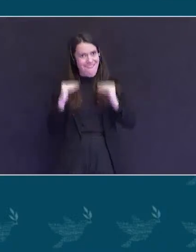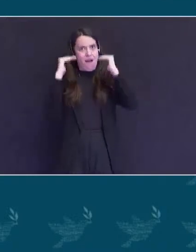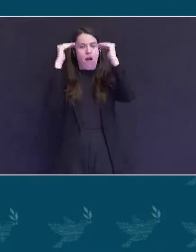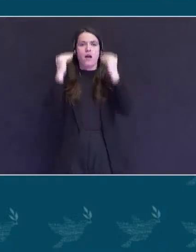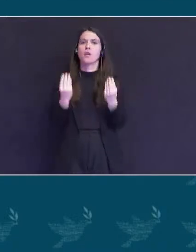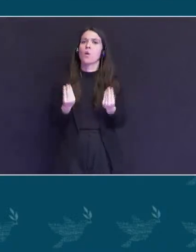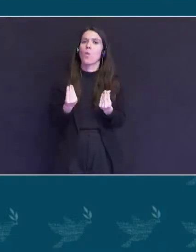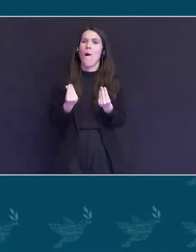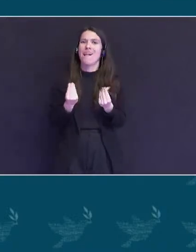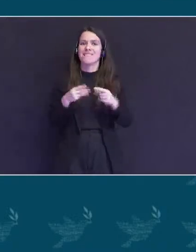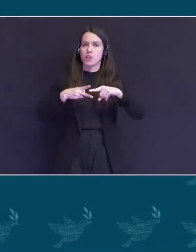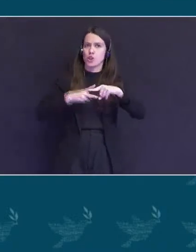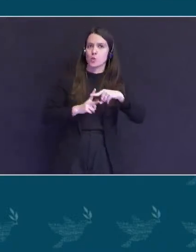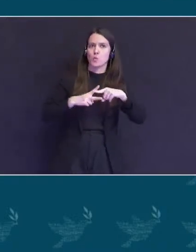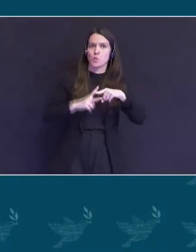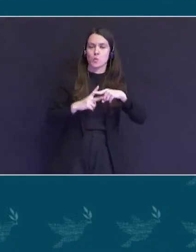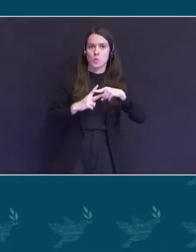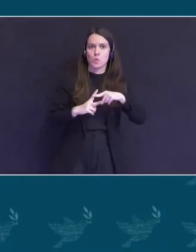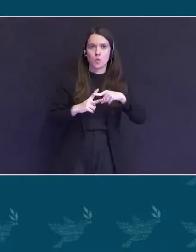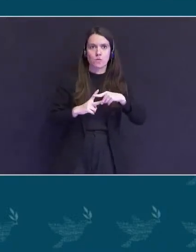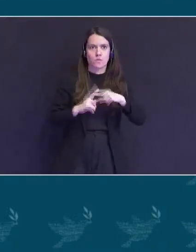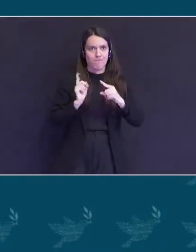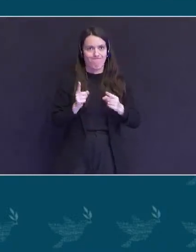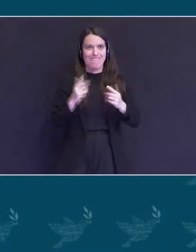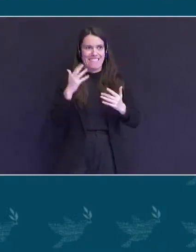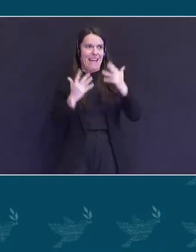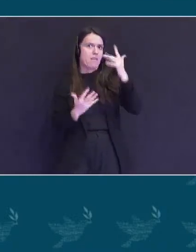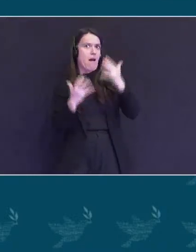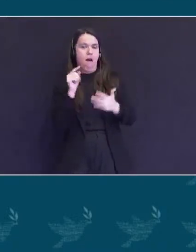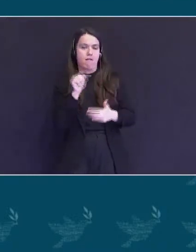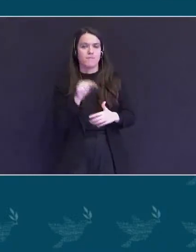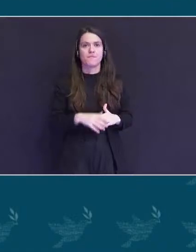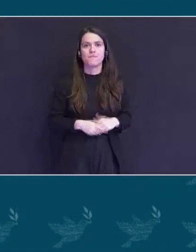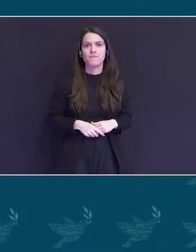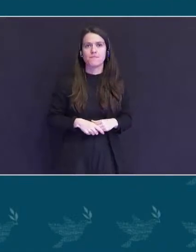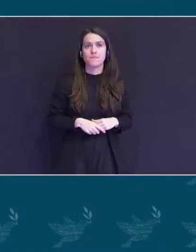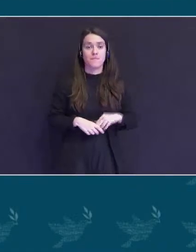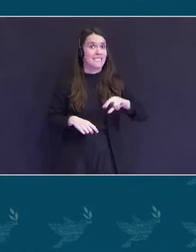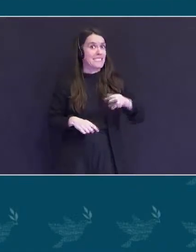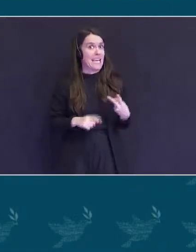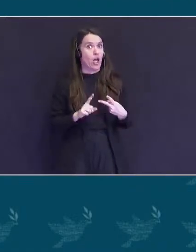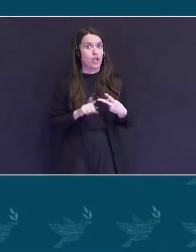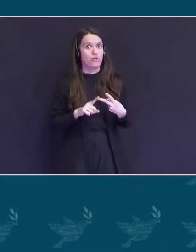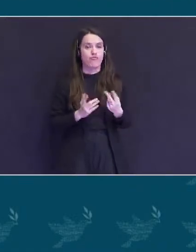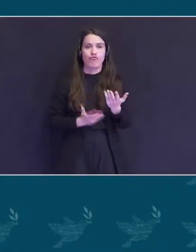quality tools requires the data. And the second recommendation